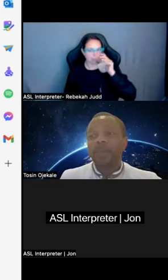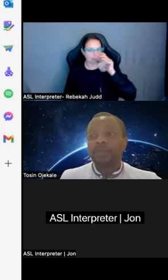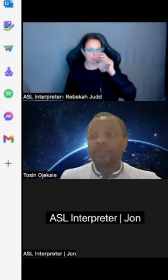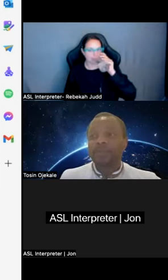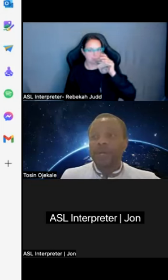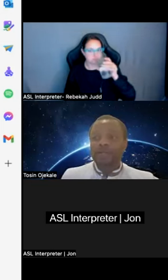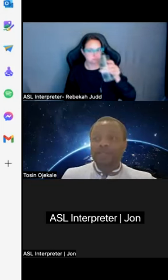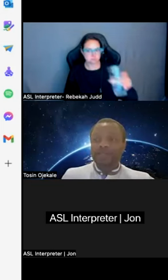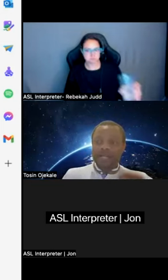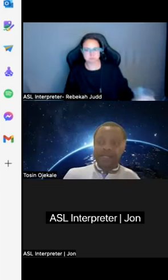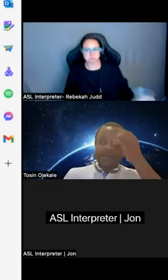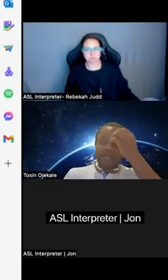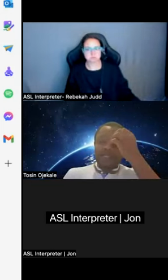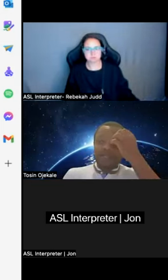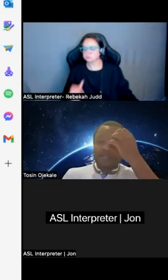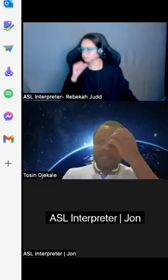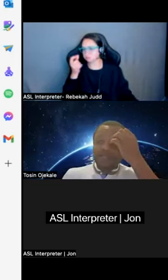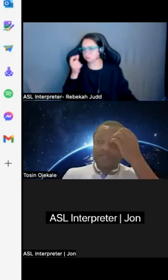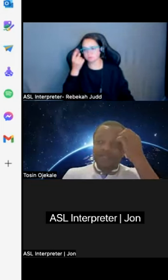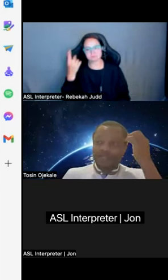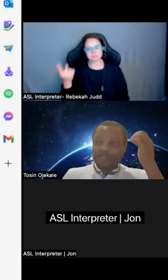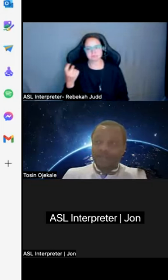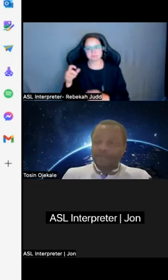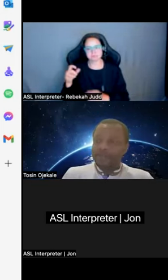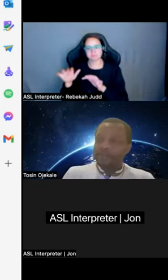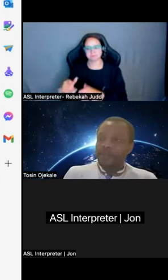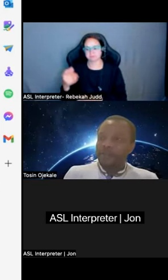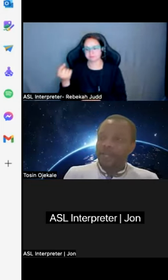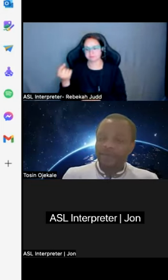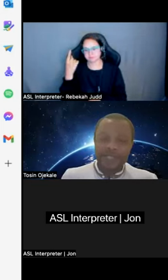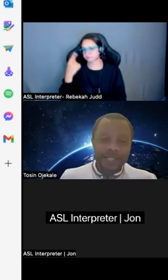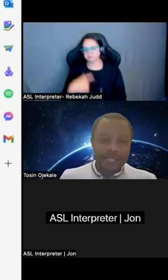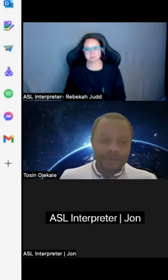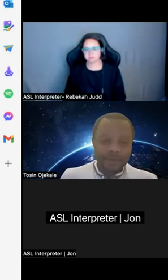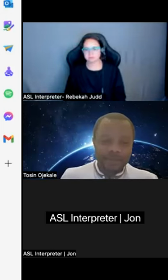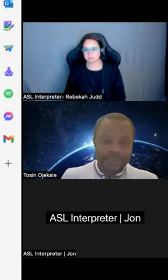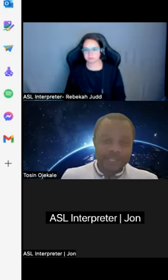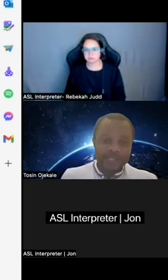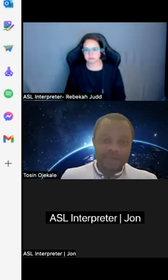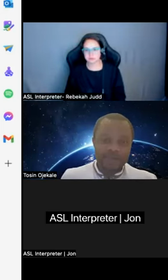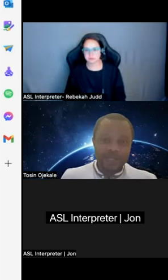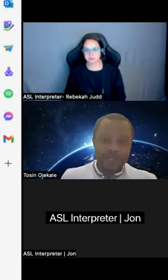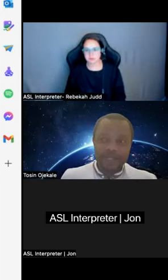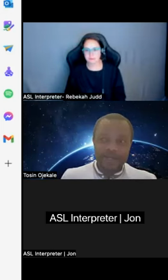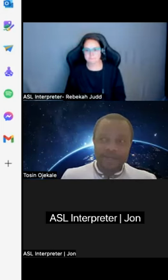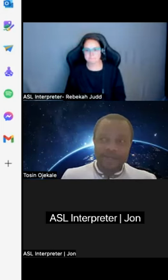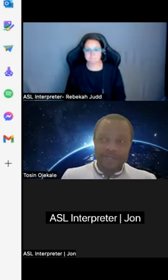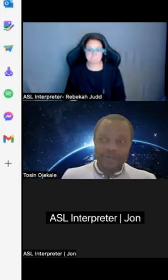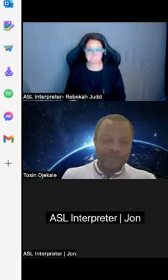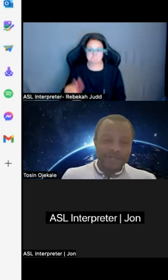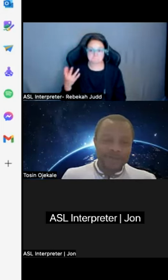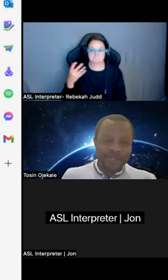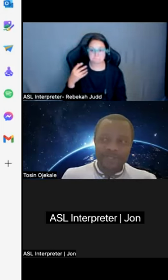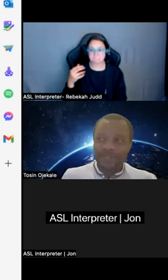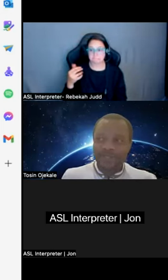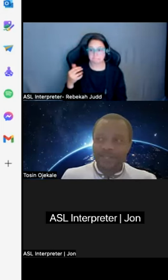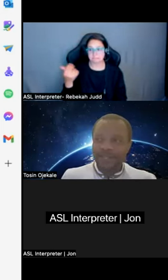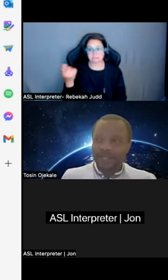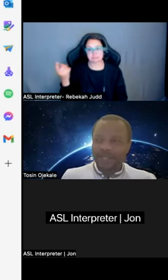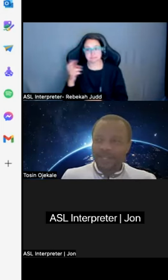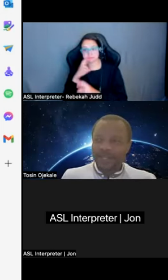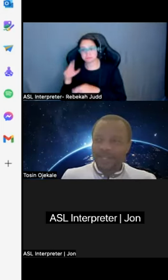I'm not sure I understand the question. If any of the TA understands, please, you can respond to the question